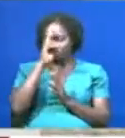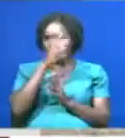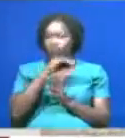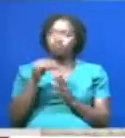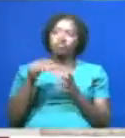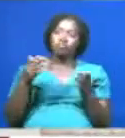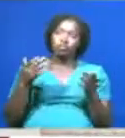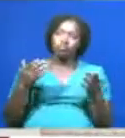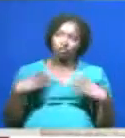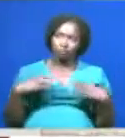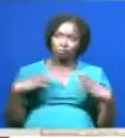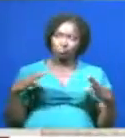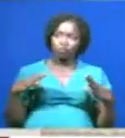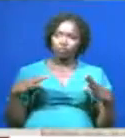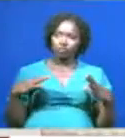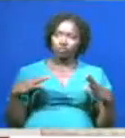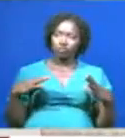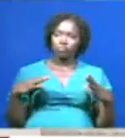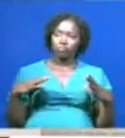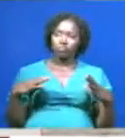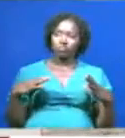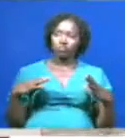here. Of course, since that time,